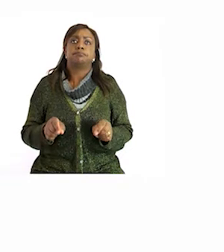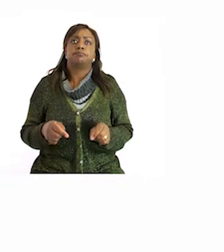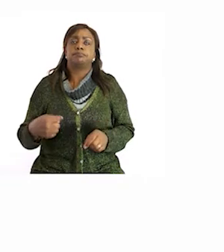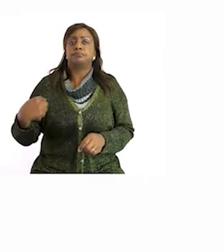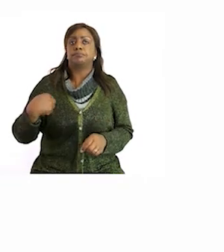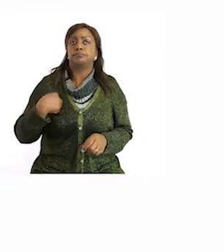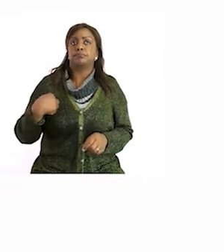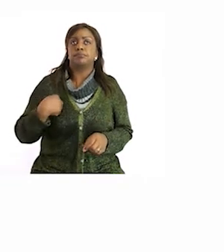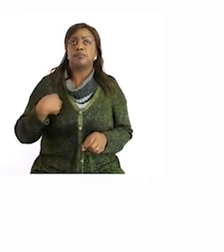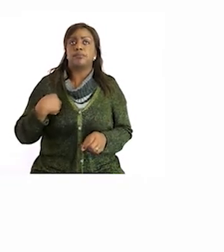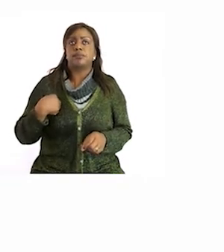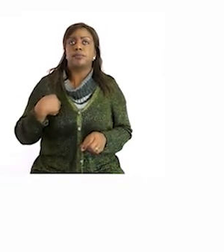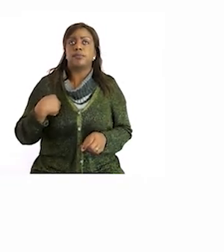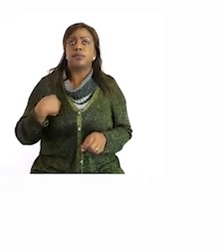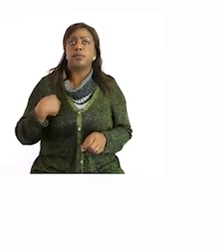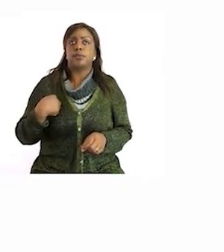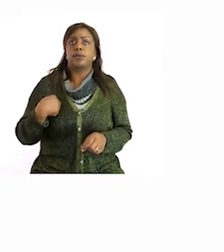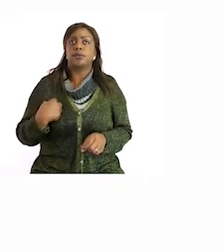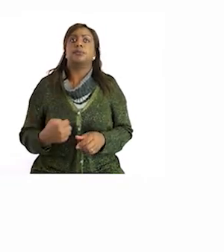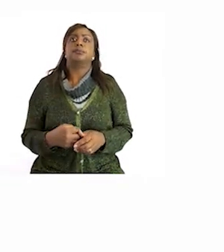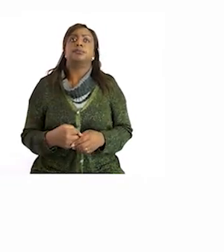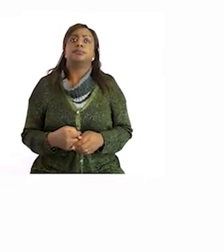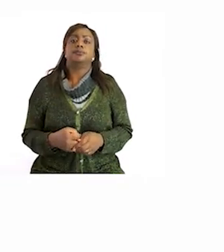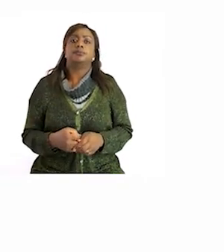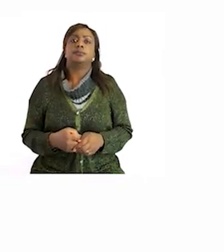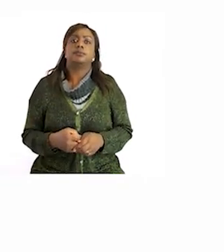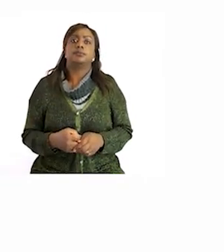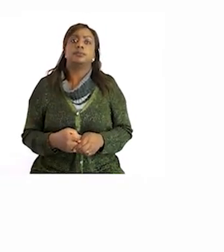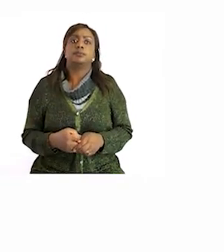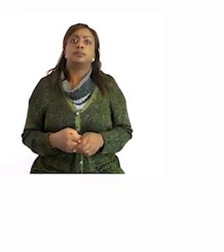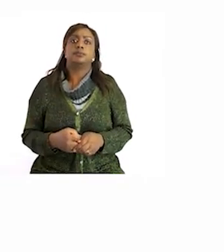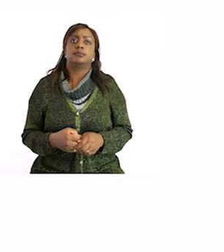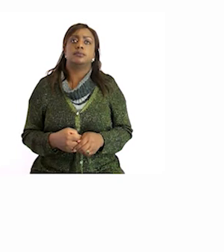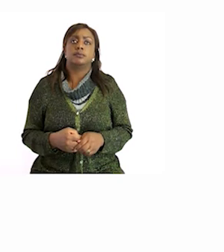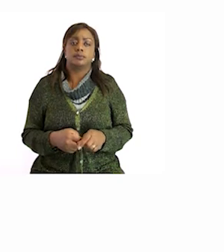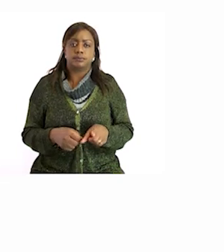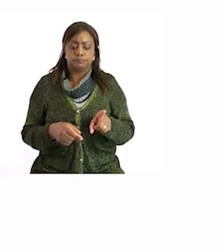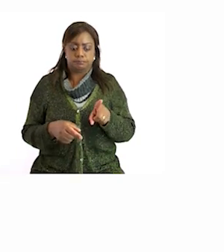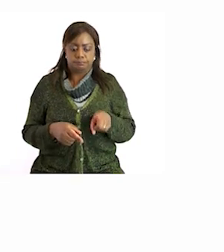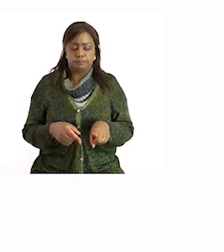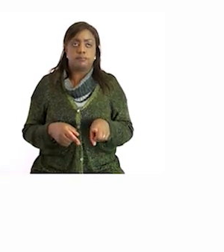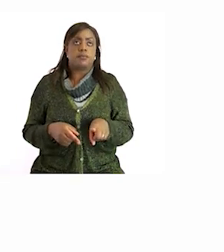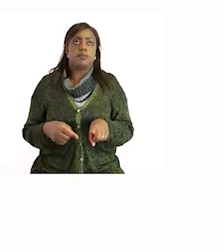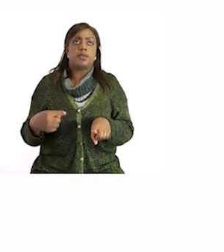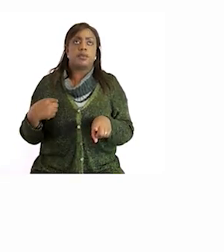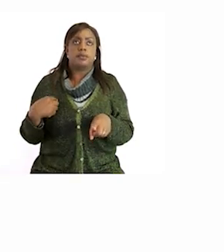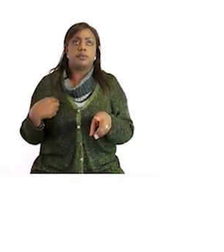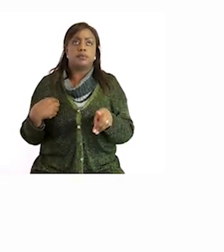20, we will now look in detail at the male reproductive organs.